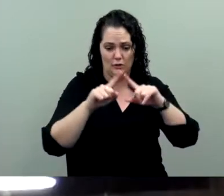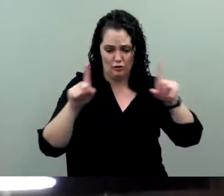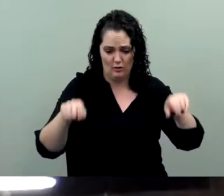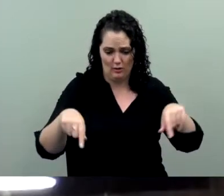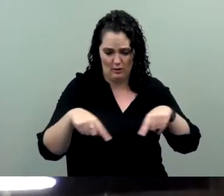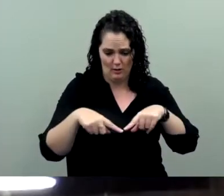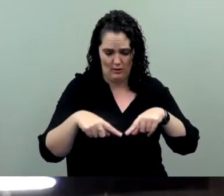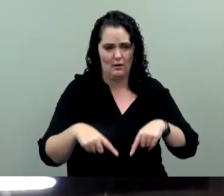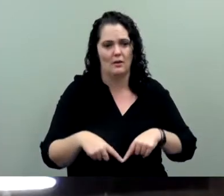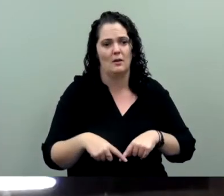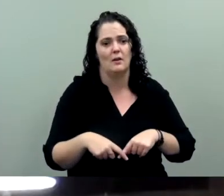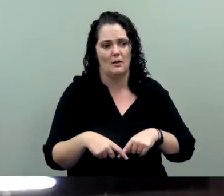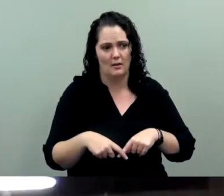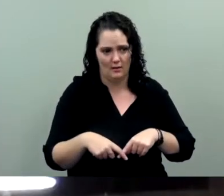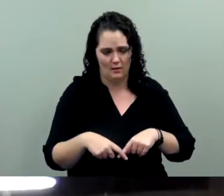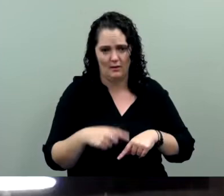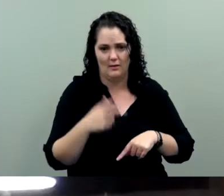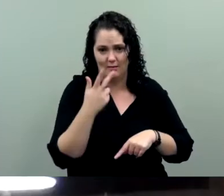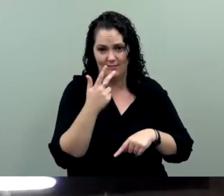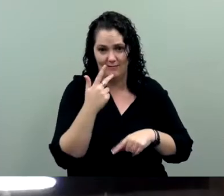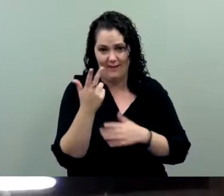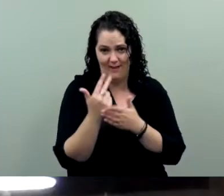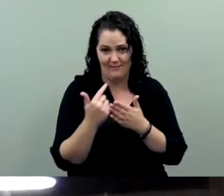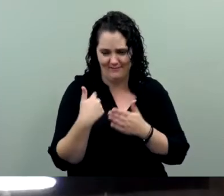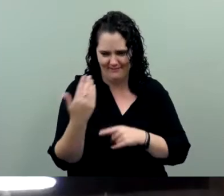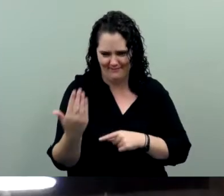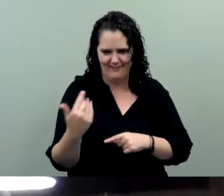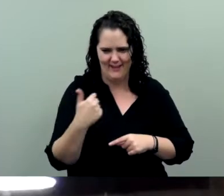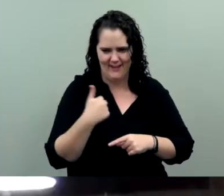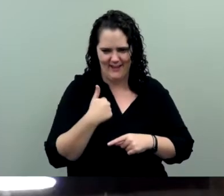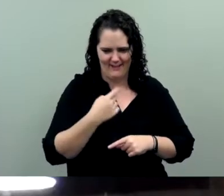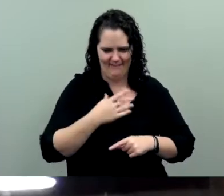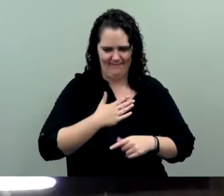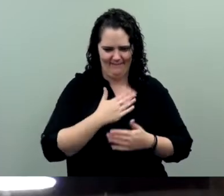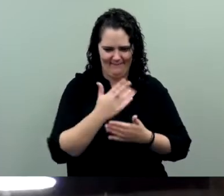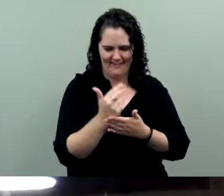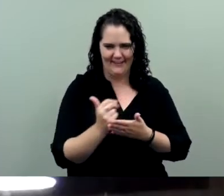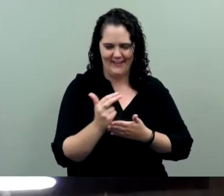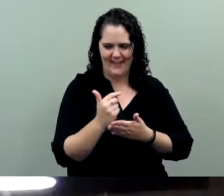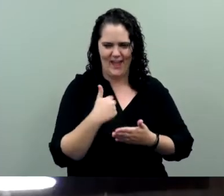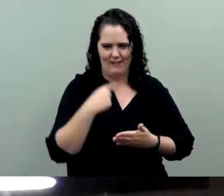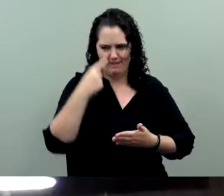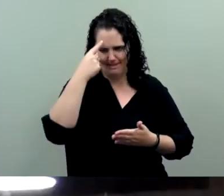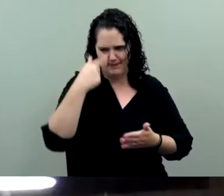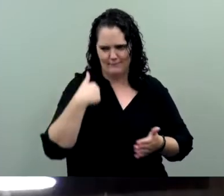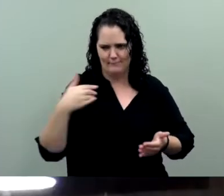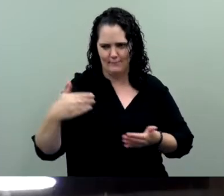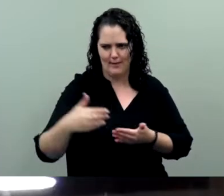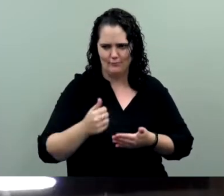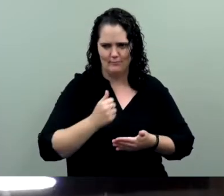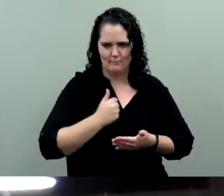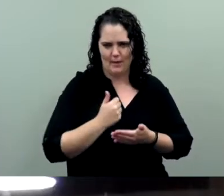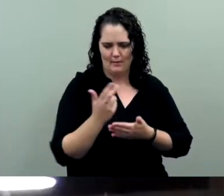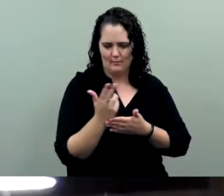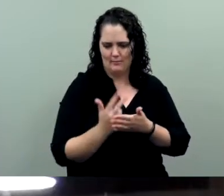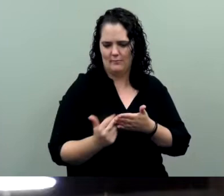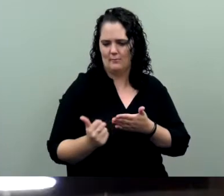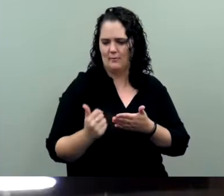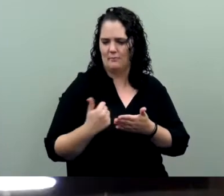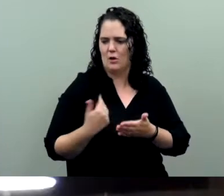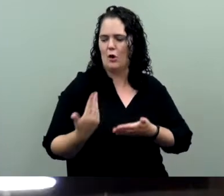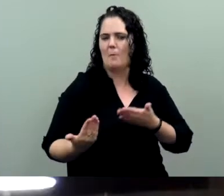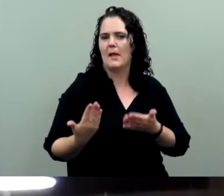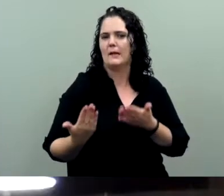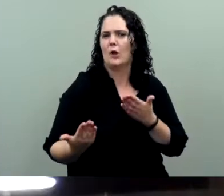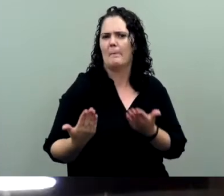your drawing, you're also thinking about the pictorial qualities, and you're comparing them, you're matching them. How does this picture I'm making compare